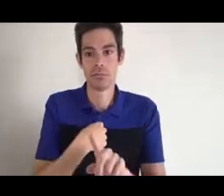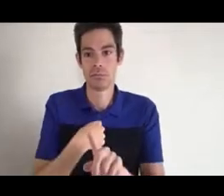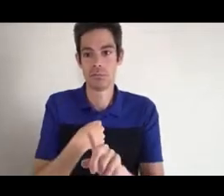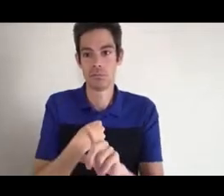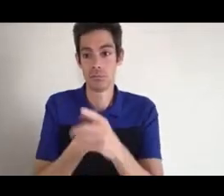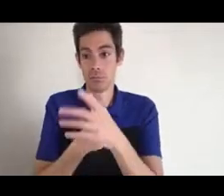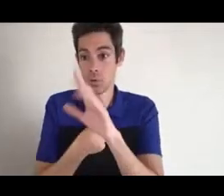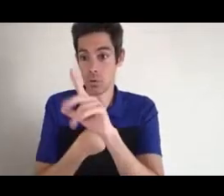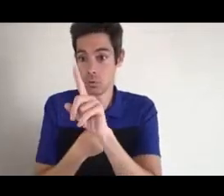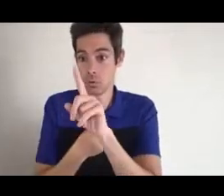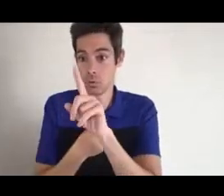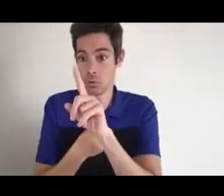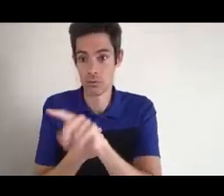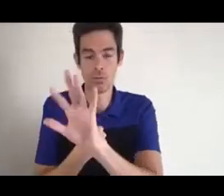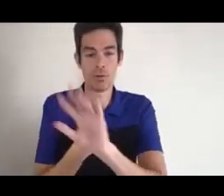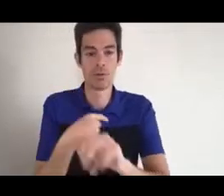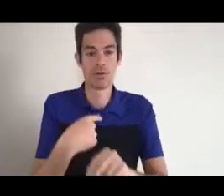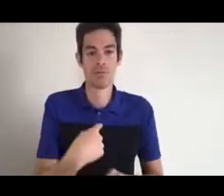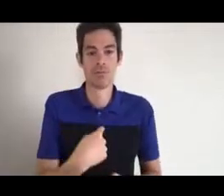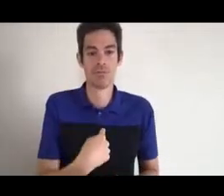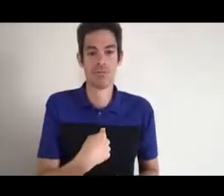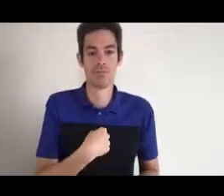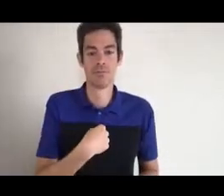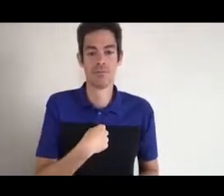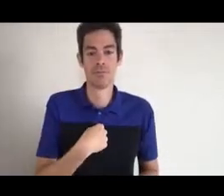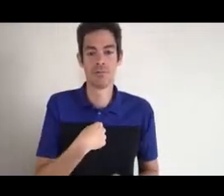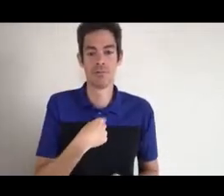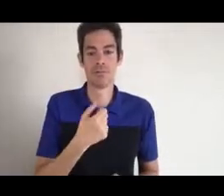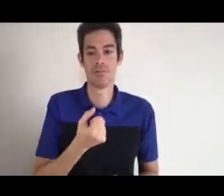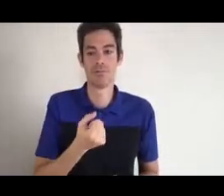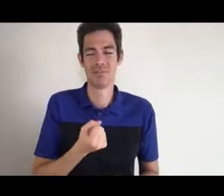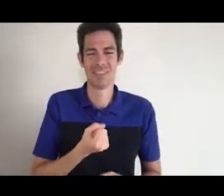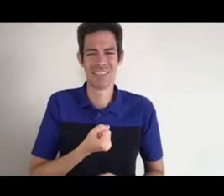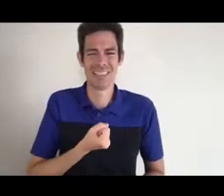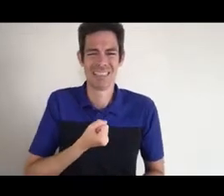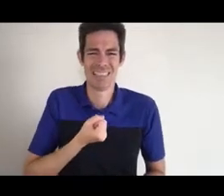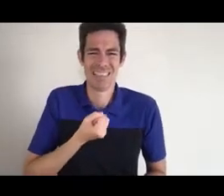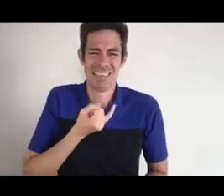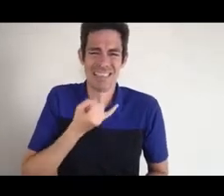Oh, hello. Did you have a question? Hold on to that.